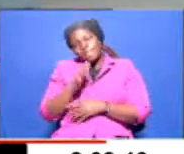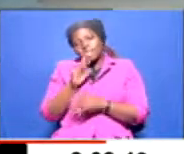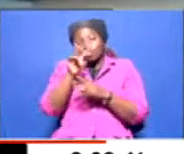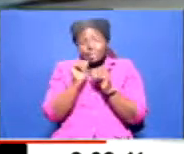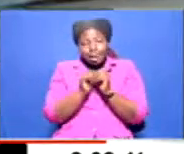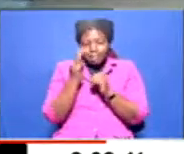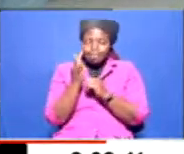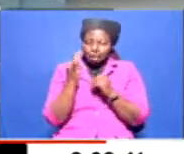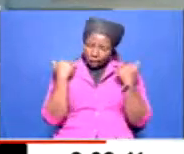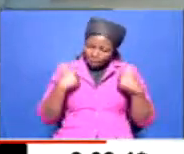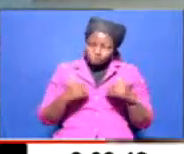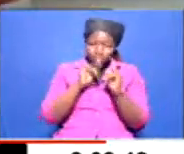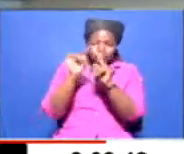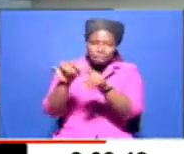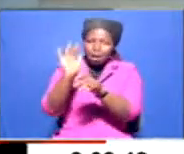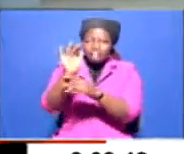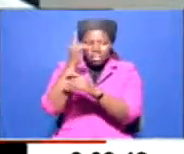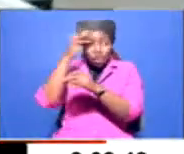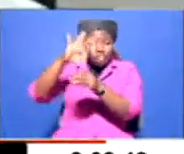mulinipatia?